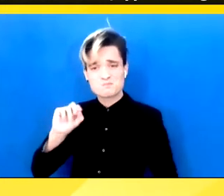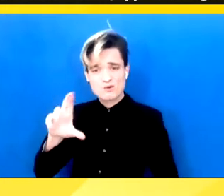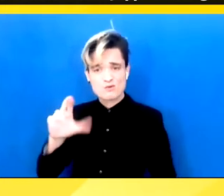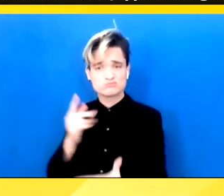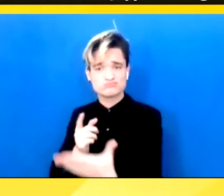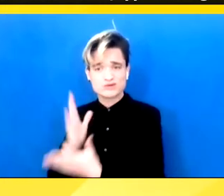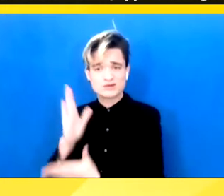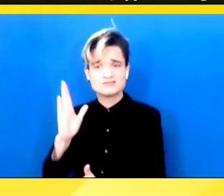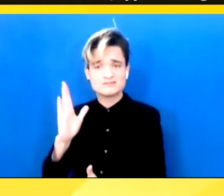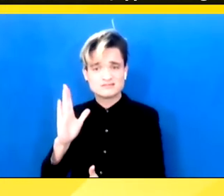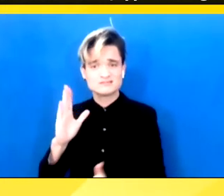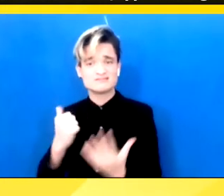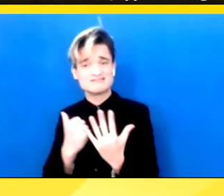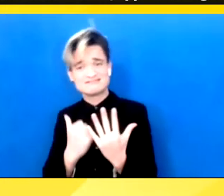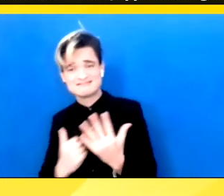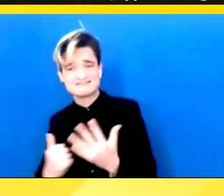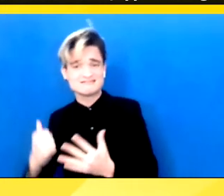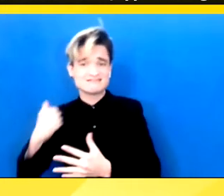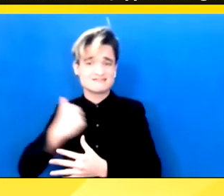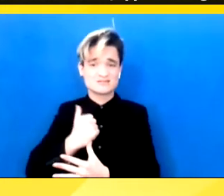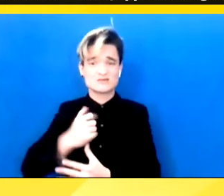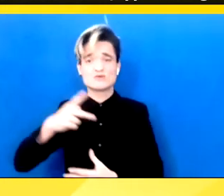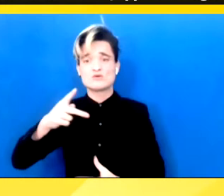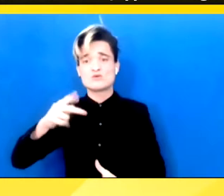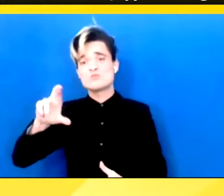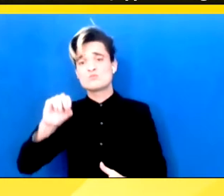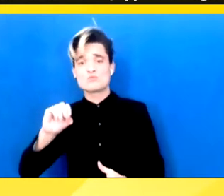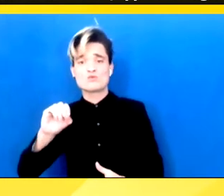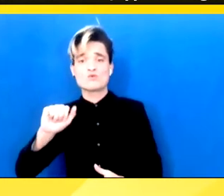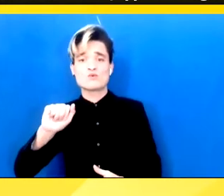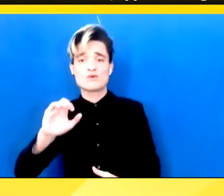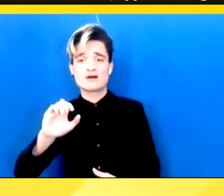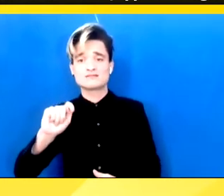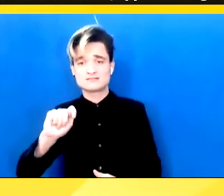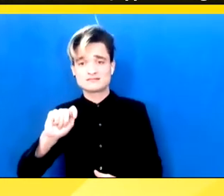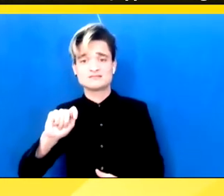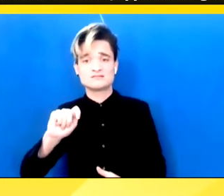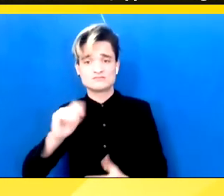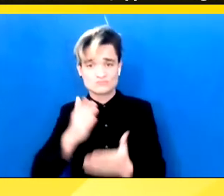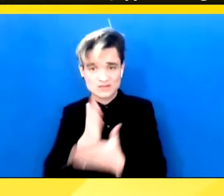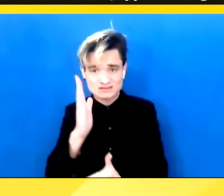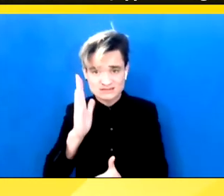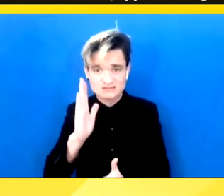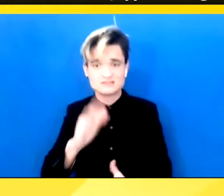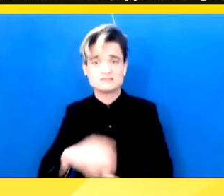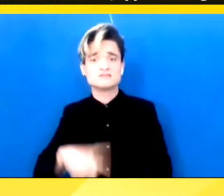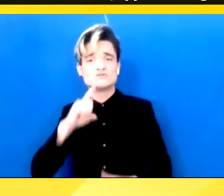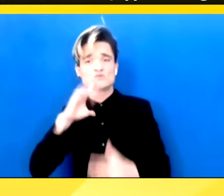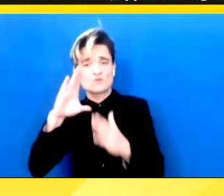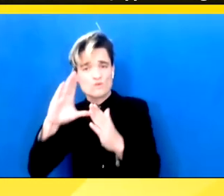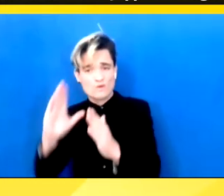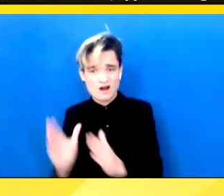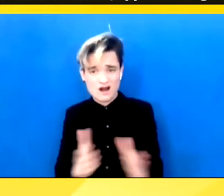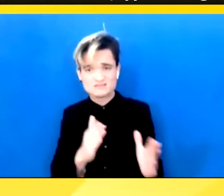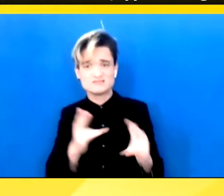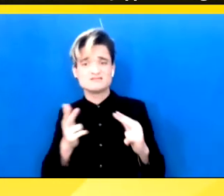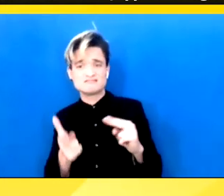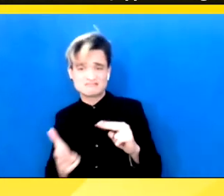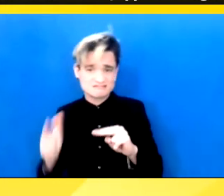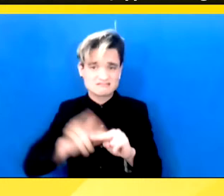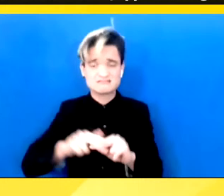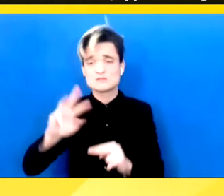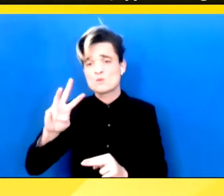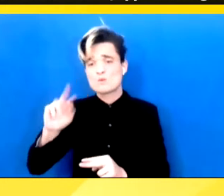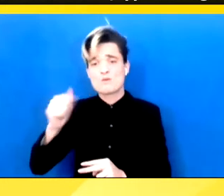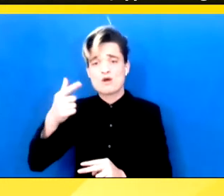voting rights and the right to organize and lift up wages and really lift up our communities. And